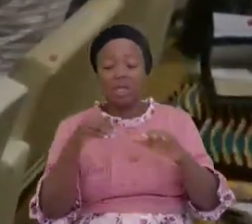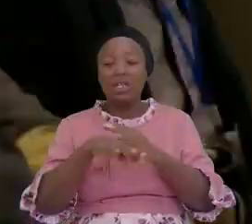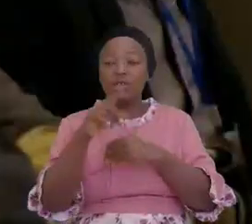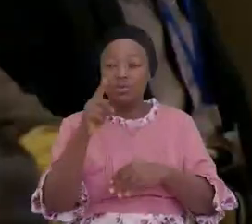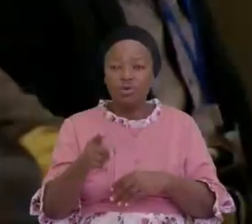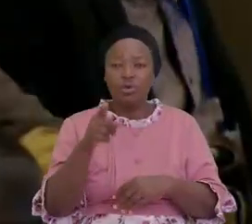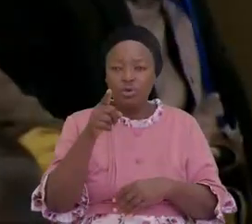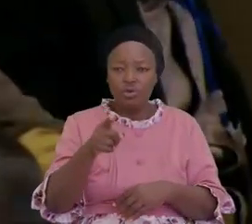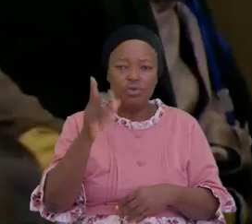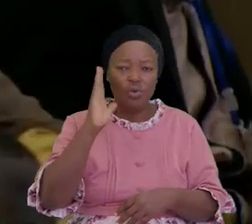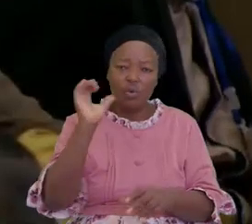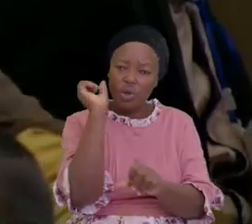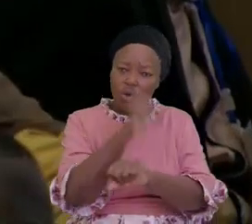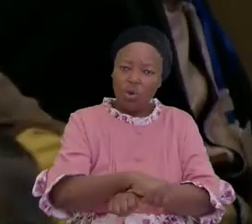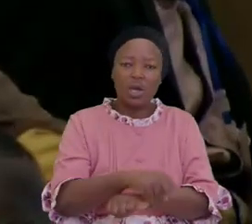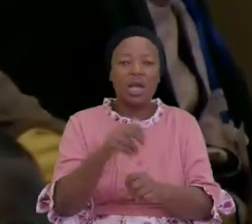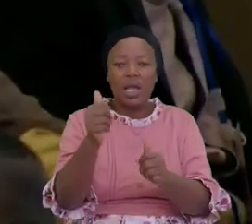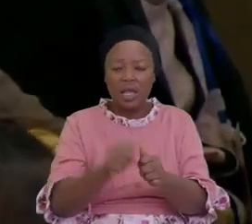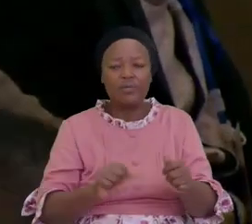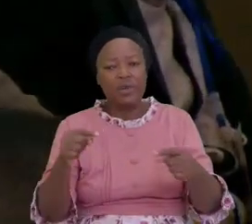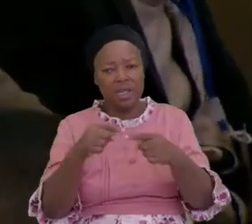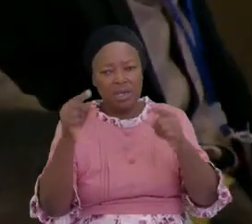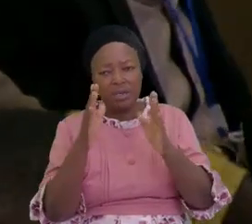will defeat every enemy.